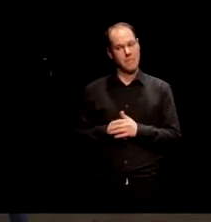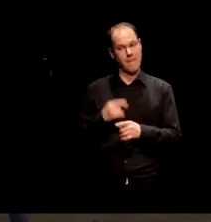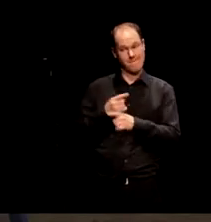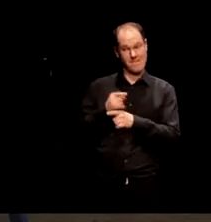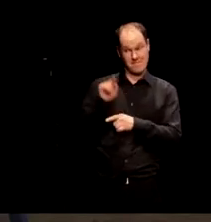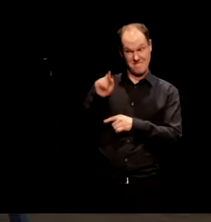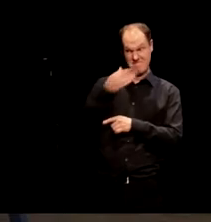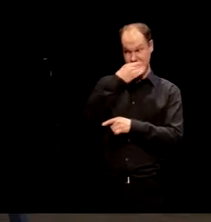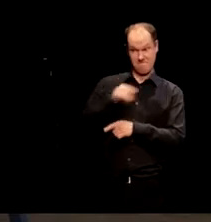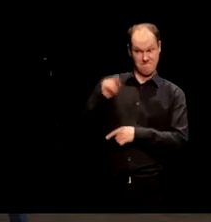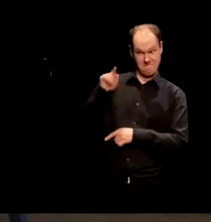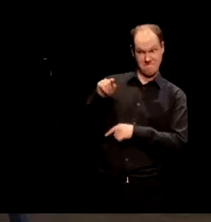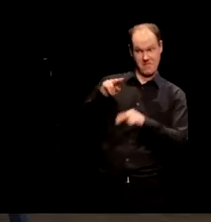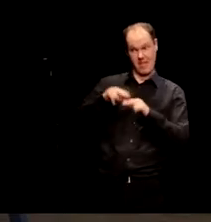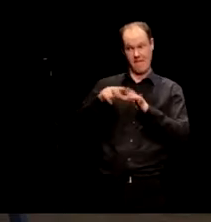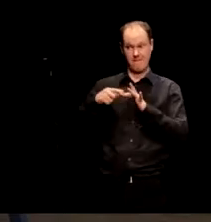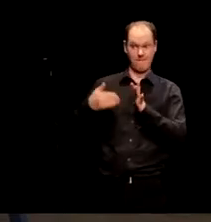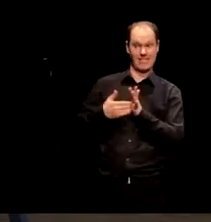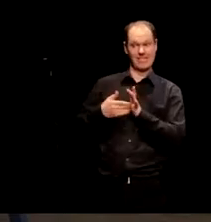about Fitzroy?